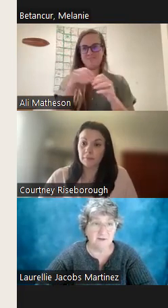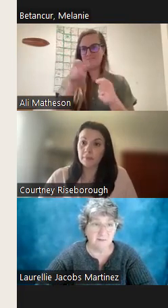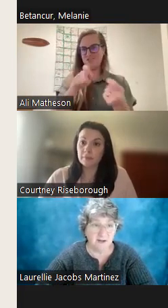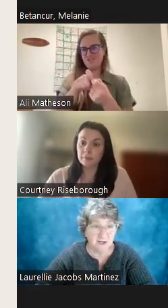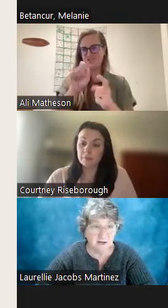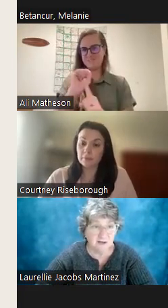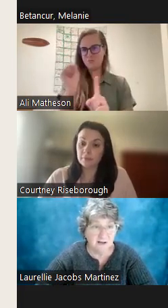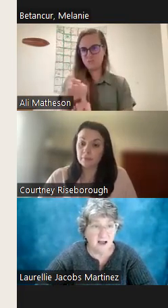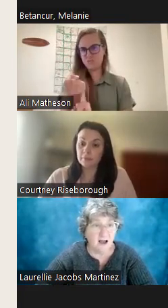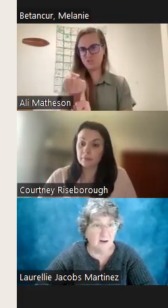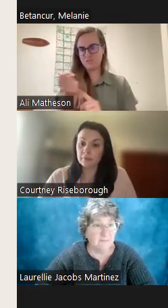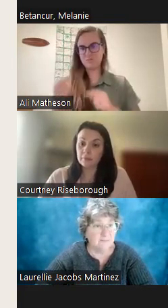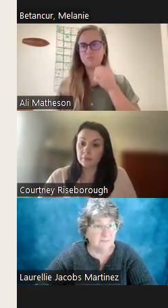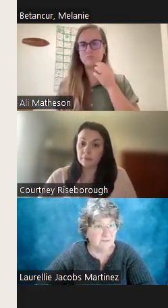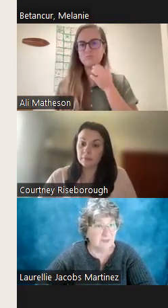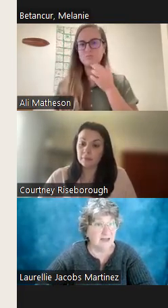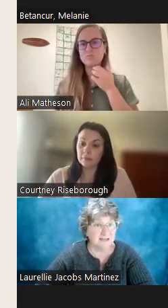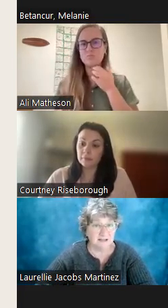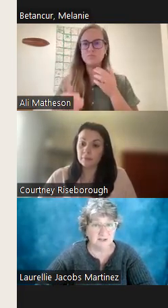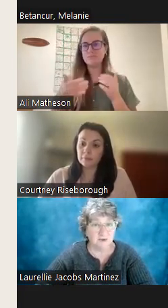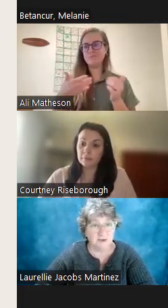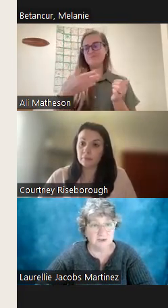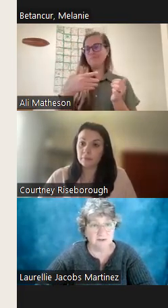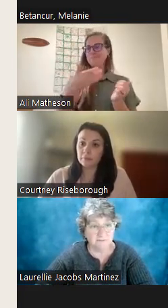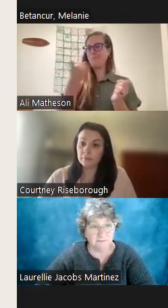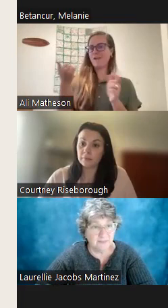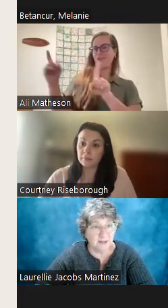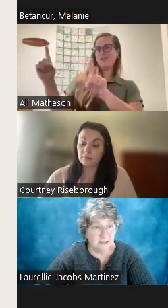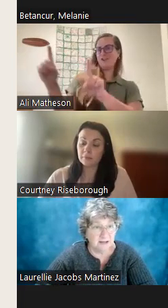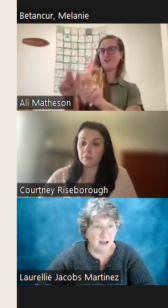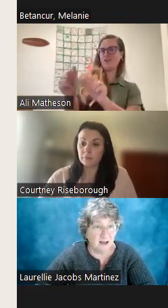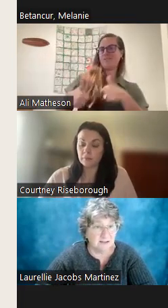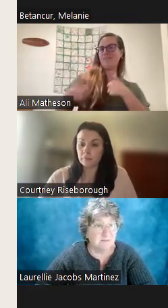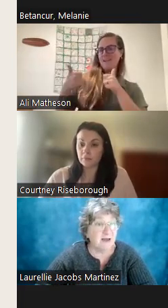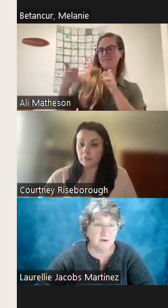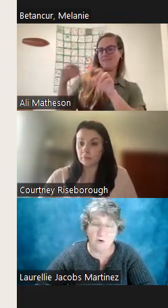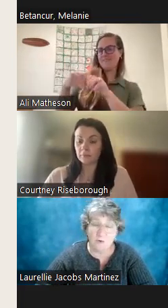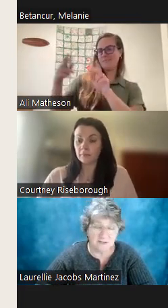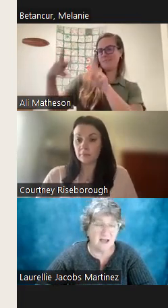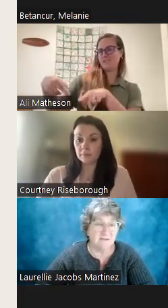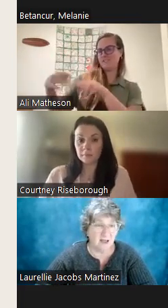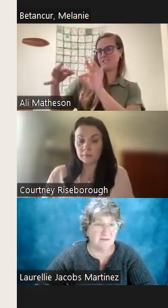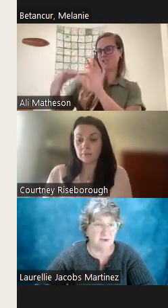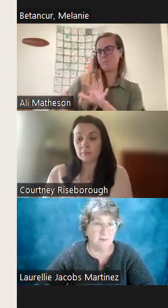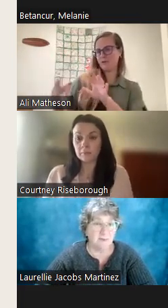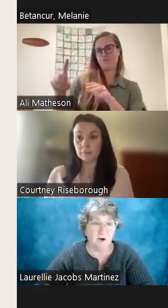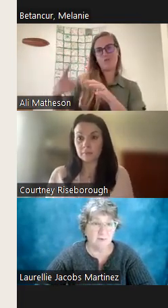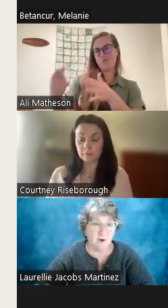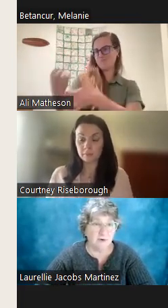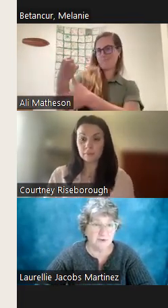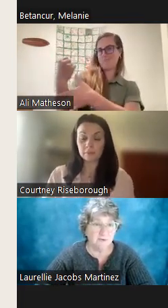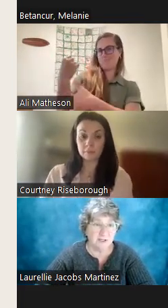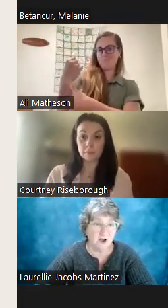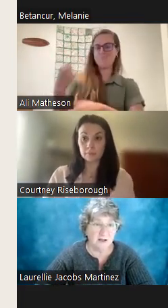fit for the patient for that exact situation. It's better always to have a live interpreter,